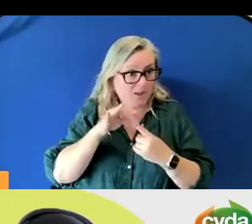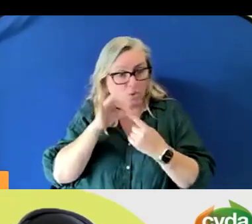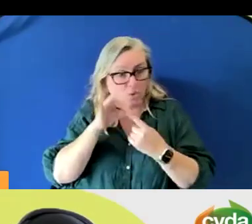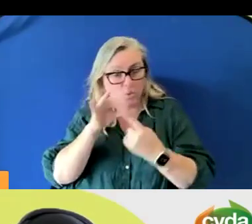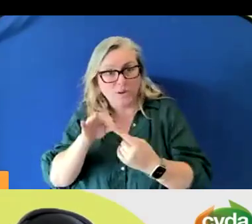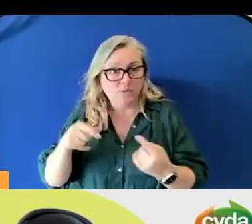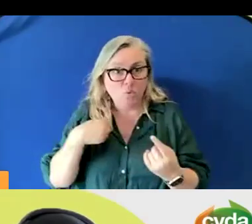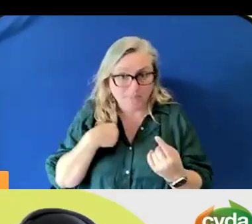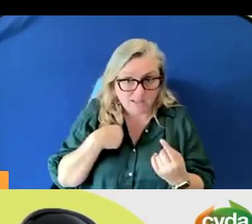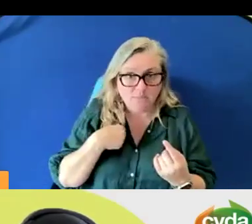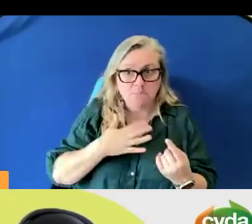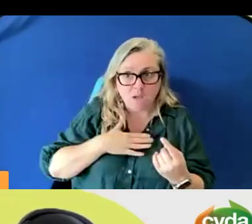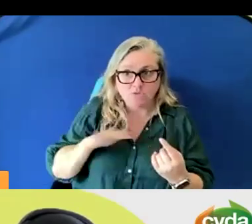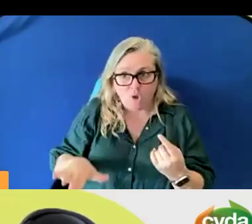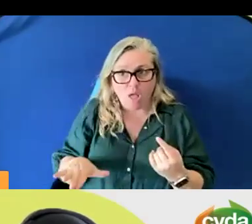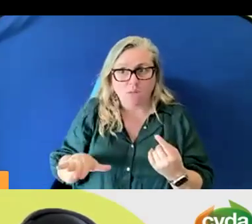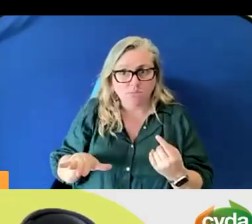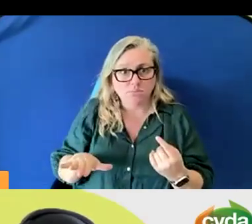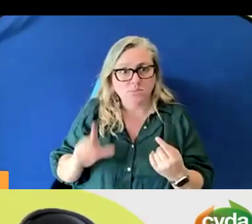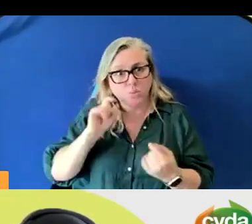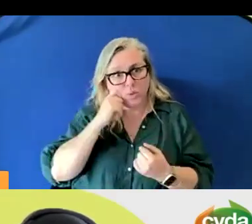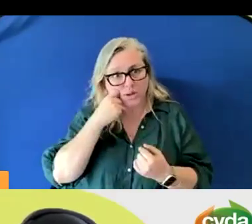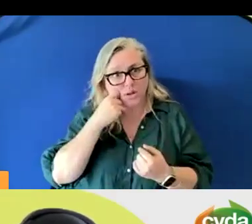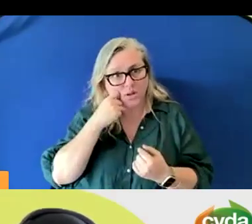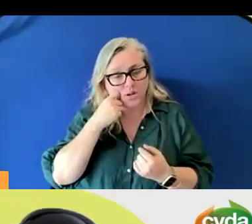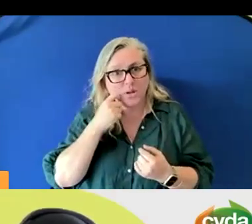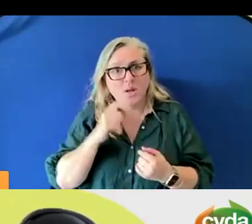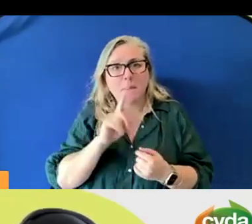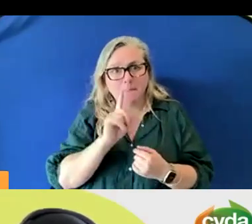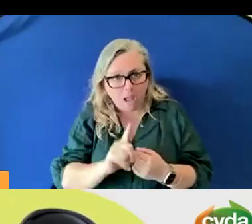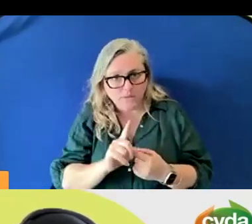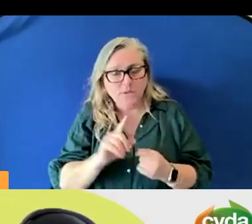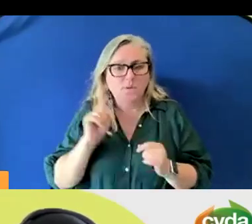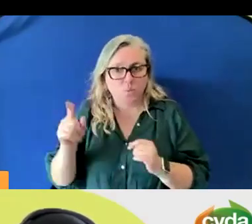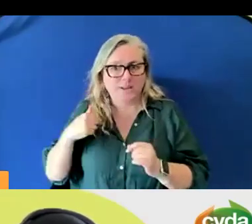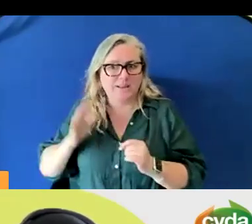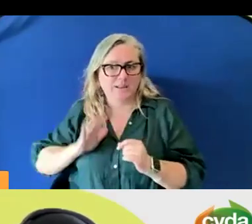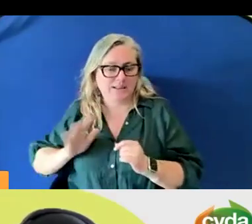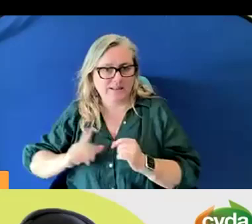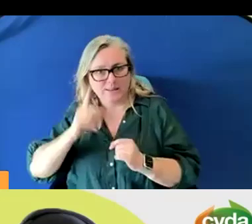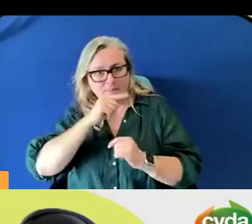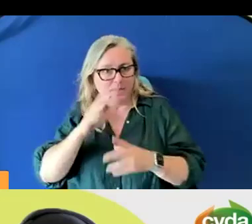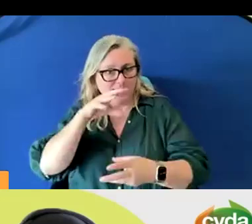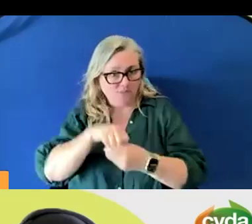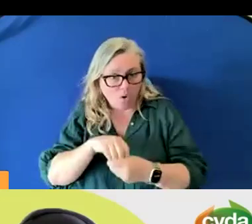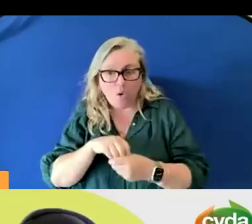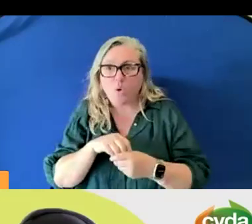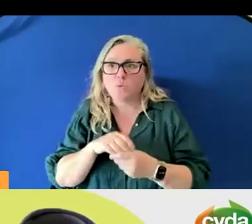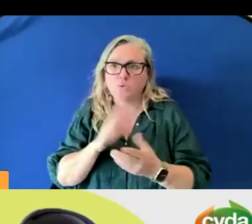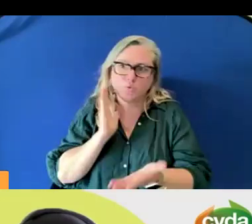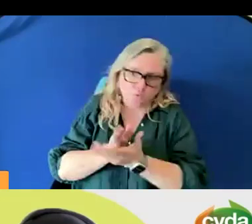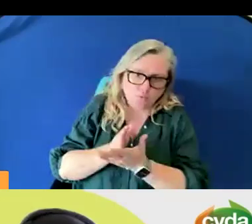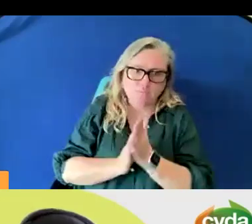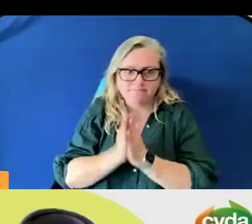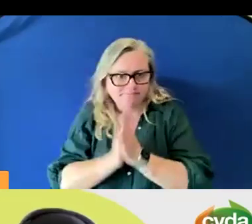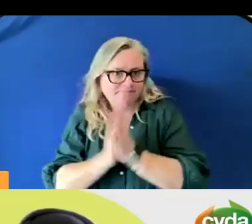and my child. But we also need that those that were involved is to stay passionate about the